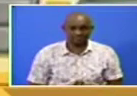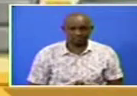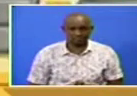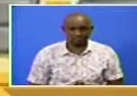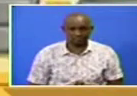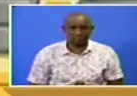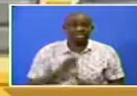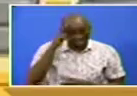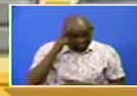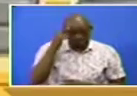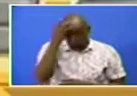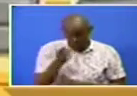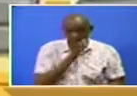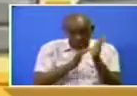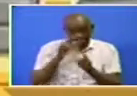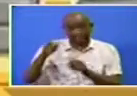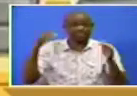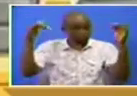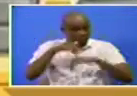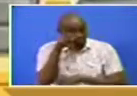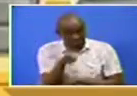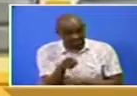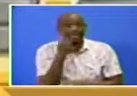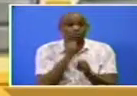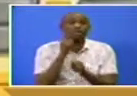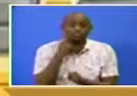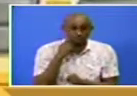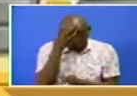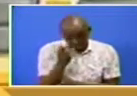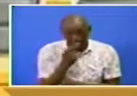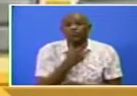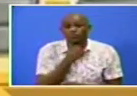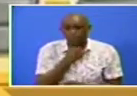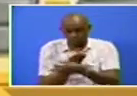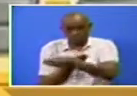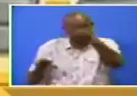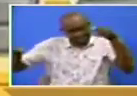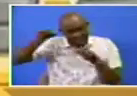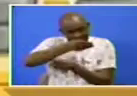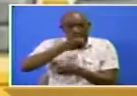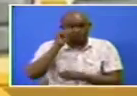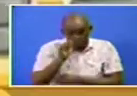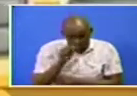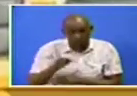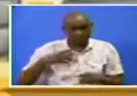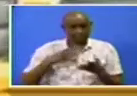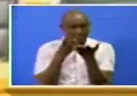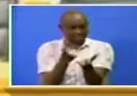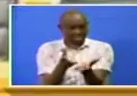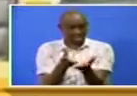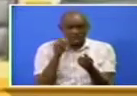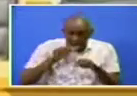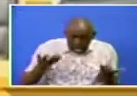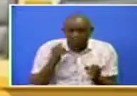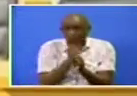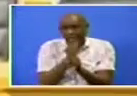The reason why we actually organize these conferences and workshops is, what, first of all, it's to exchange and get a better understanding as to how things work